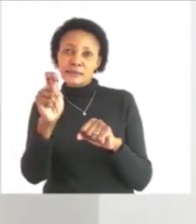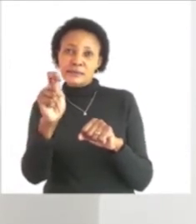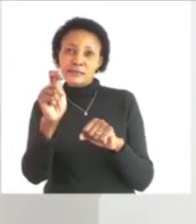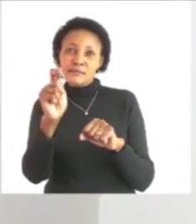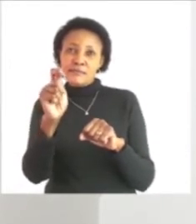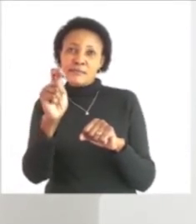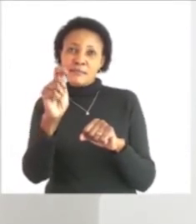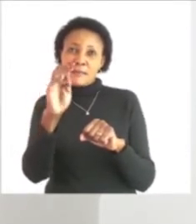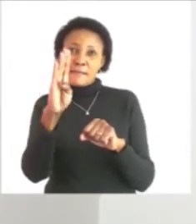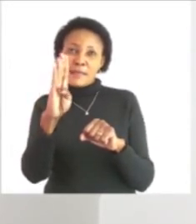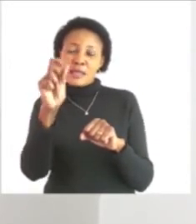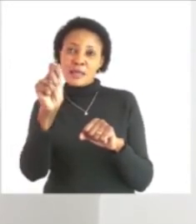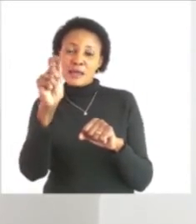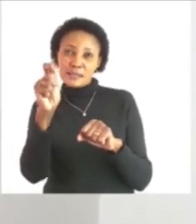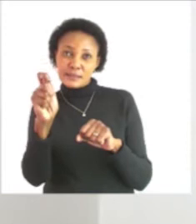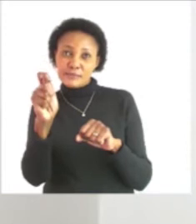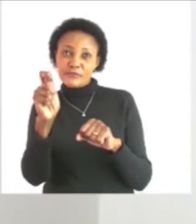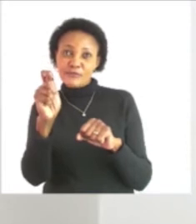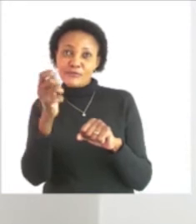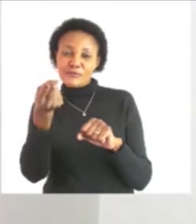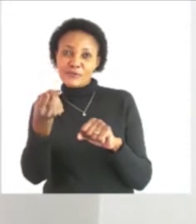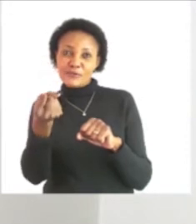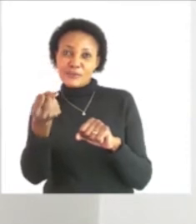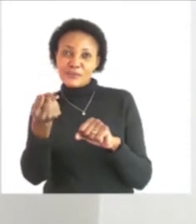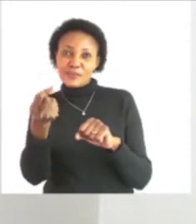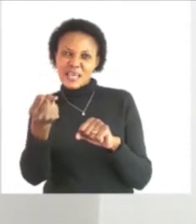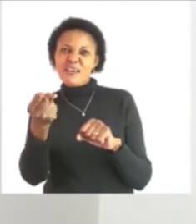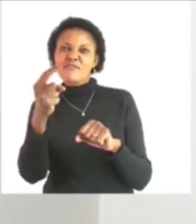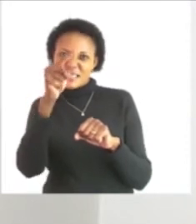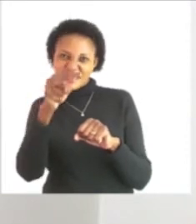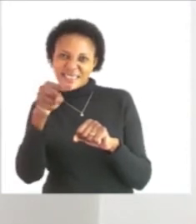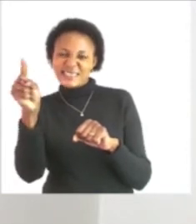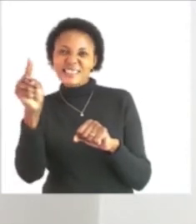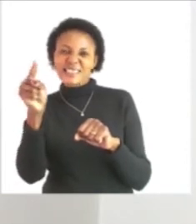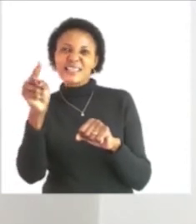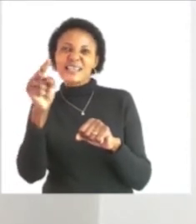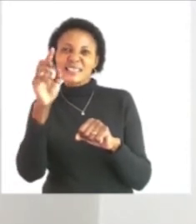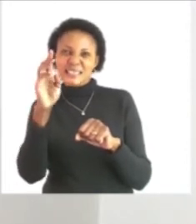bat. And do we have the word here? Yes, bat,